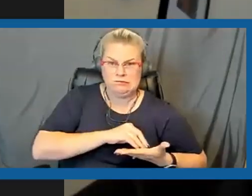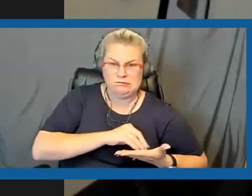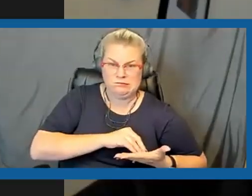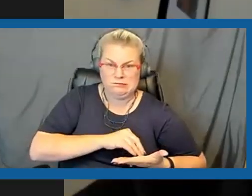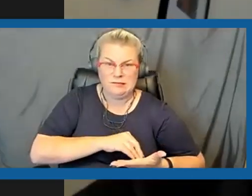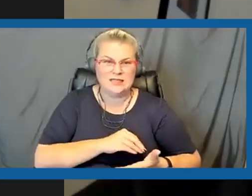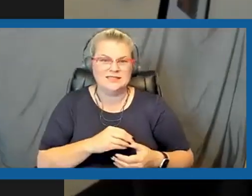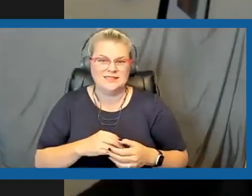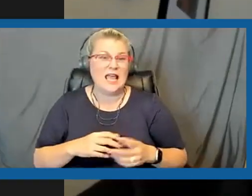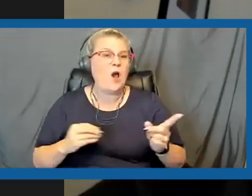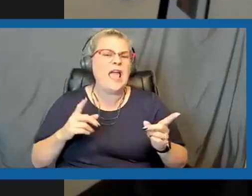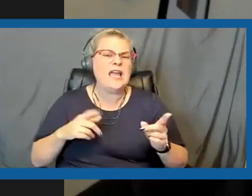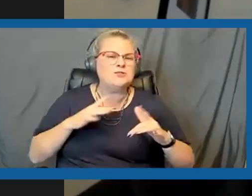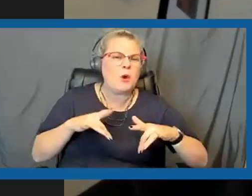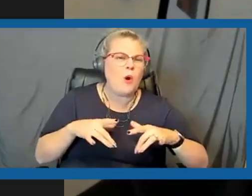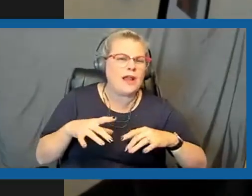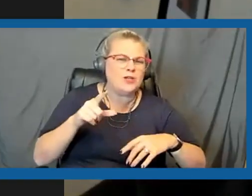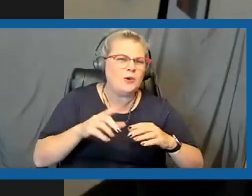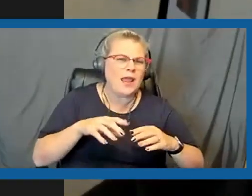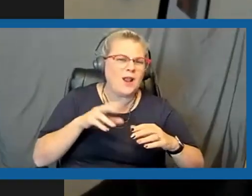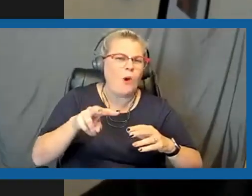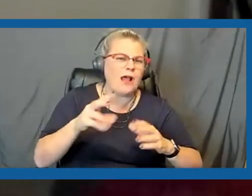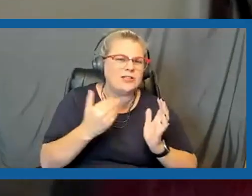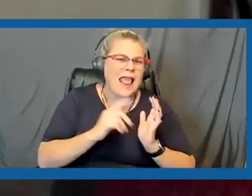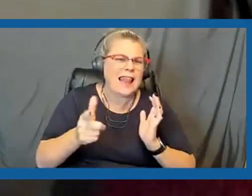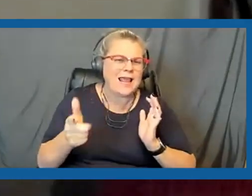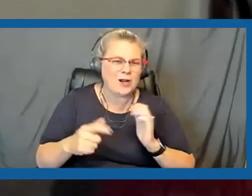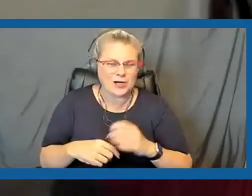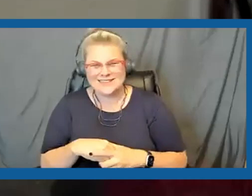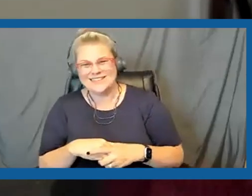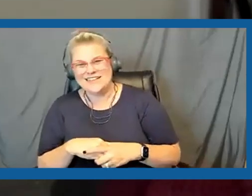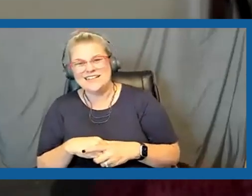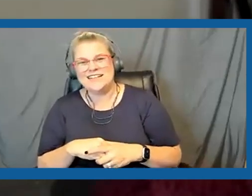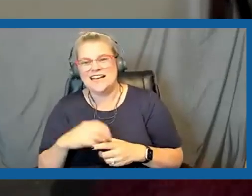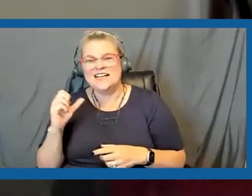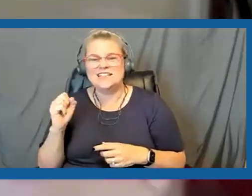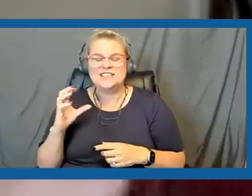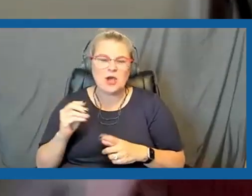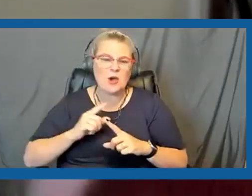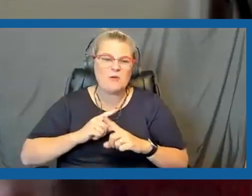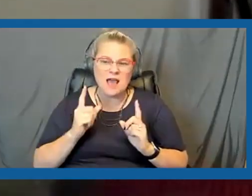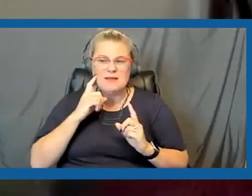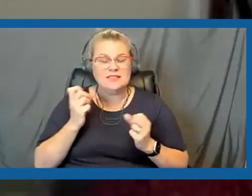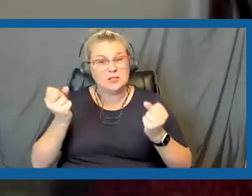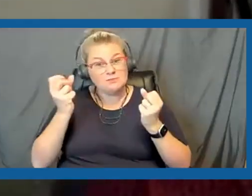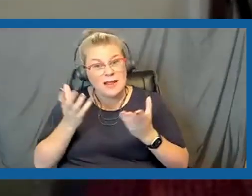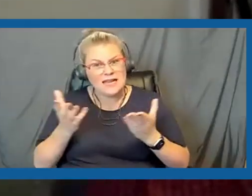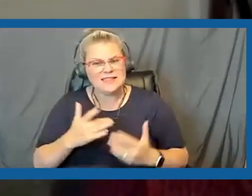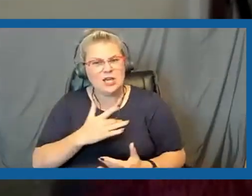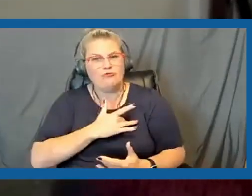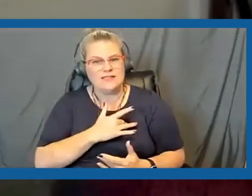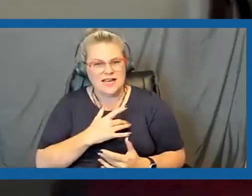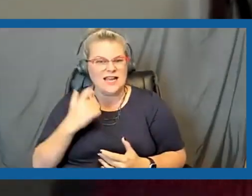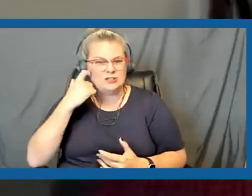it's recorded. You can access it later. Great. And because there's a lot of things that resonate. I just came back from